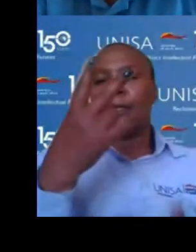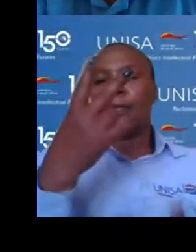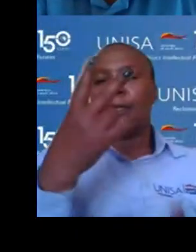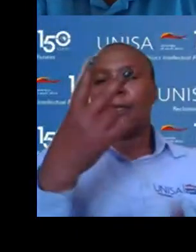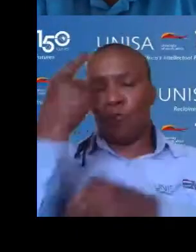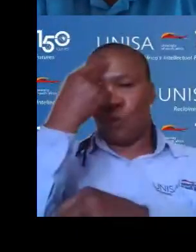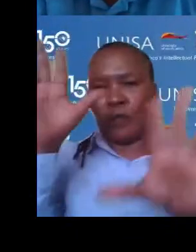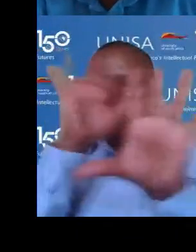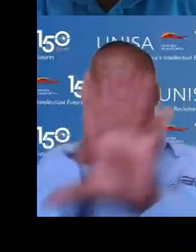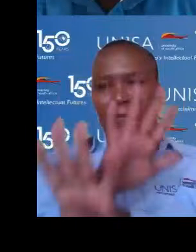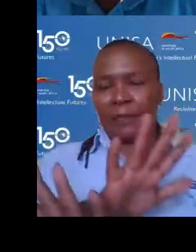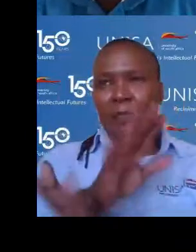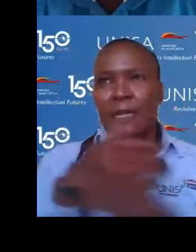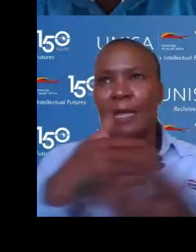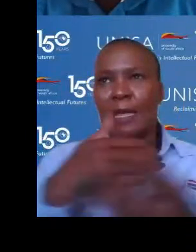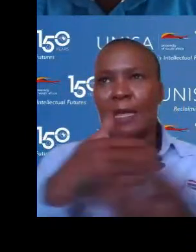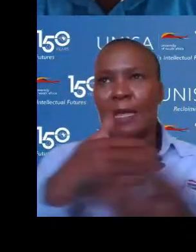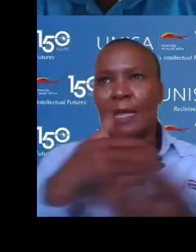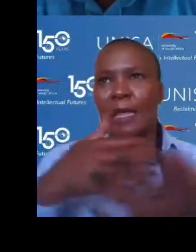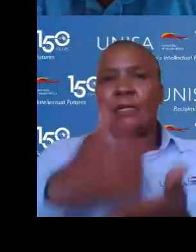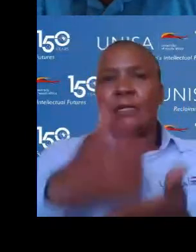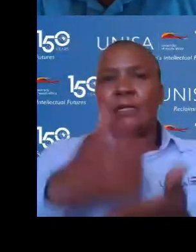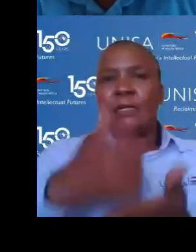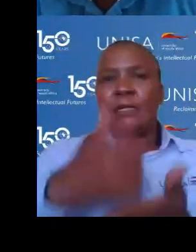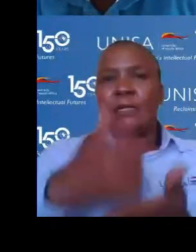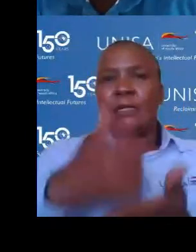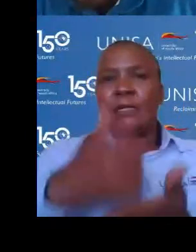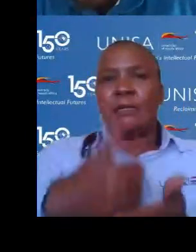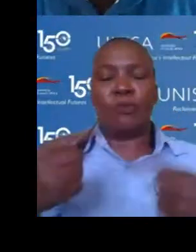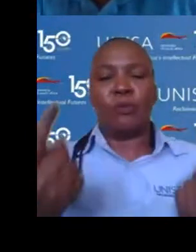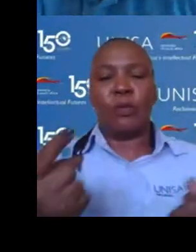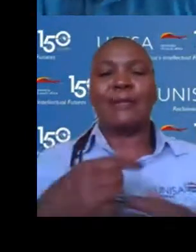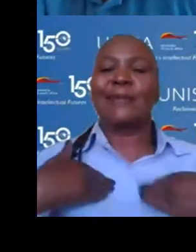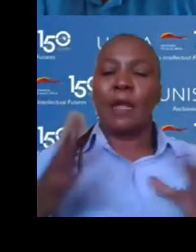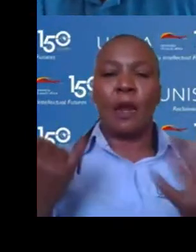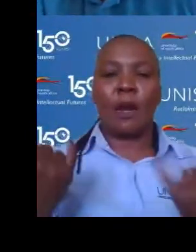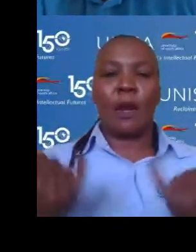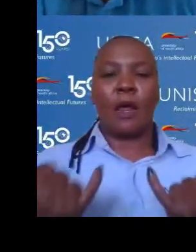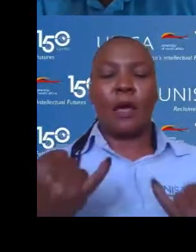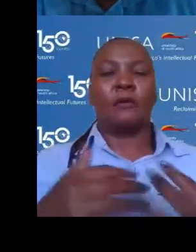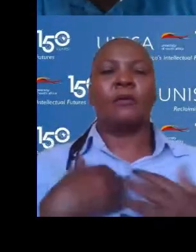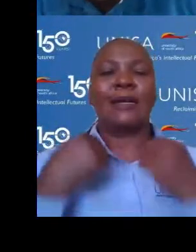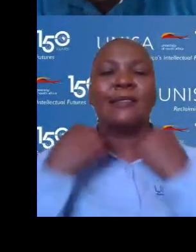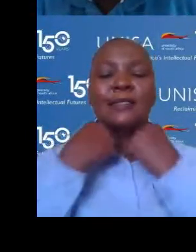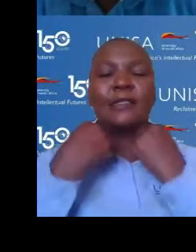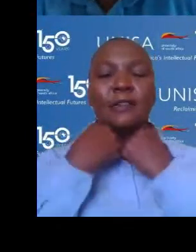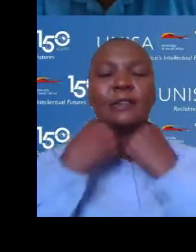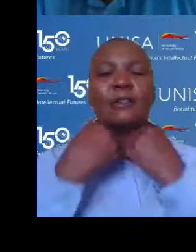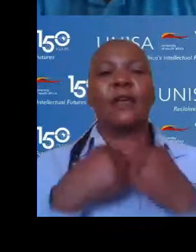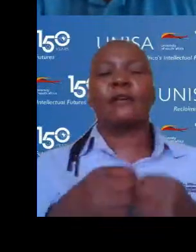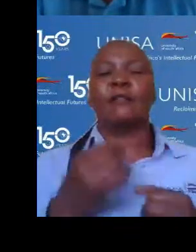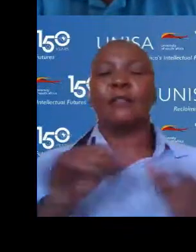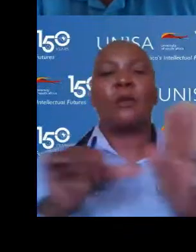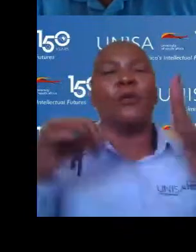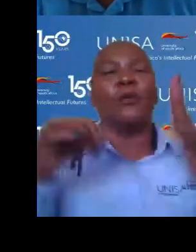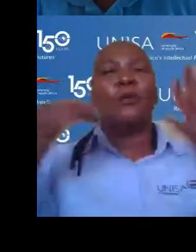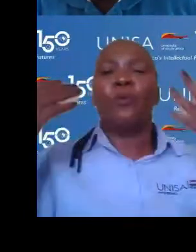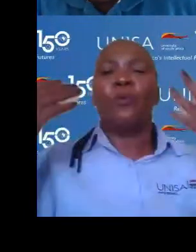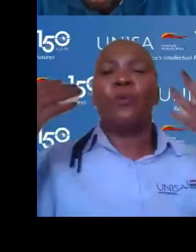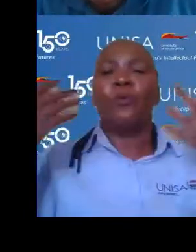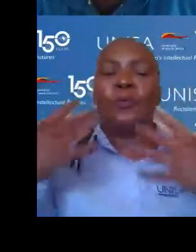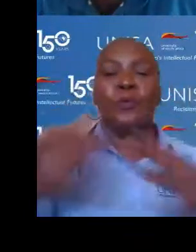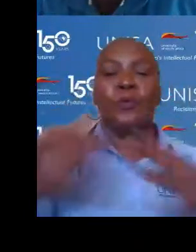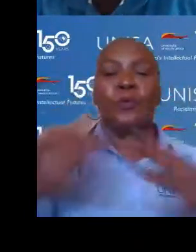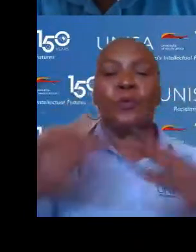to assist you then. So get started as early as possible. Assignments are important